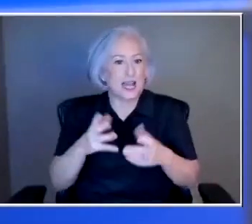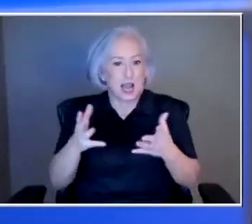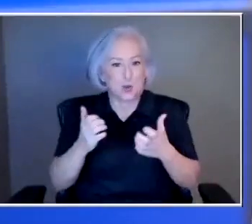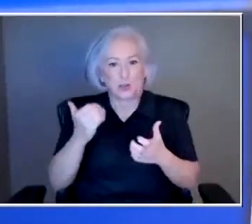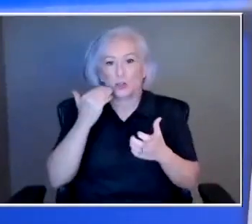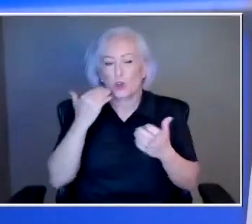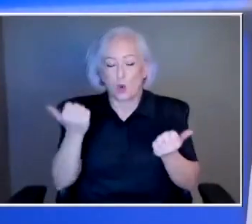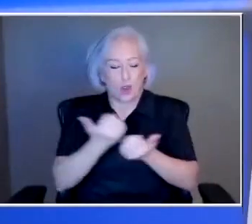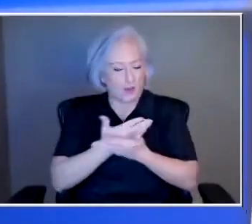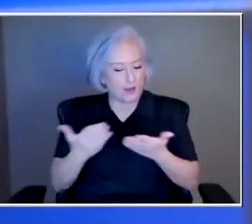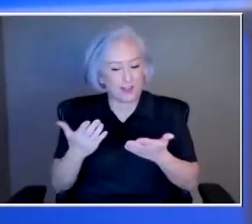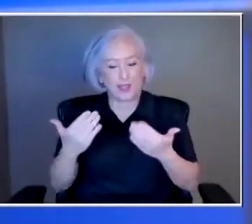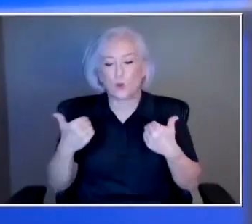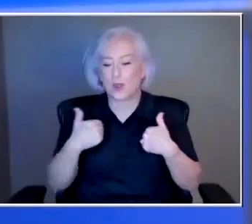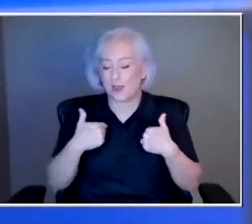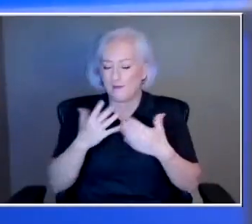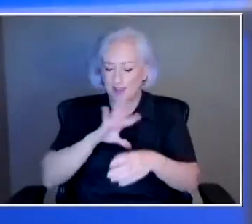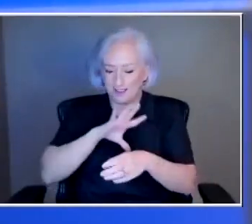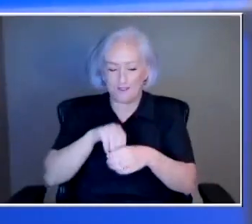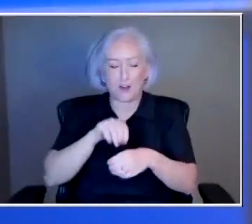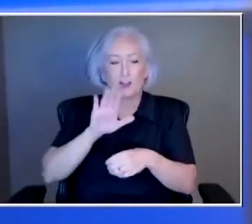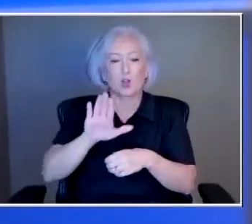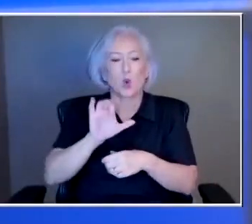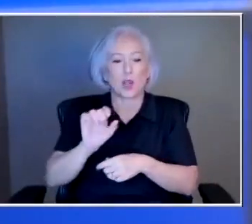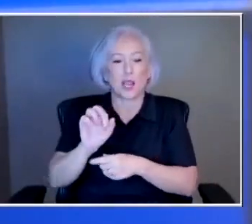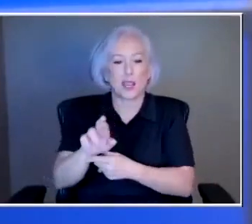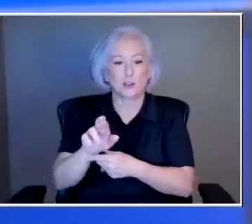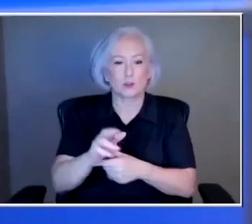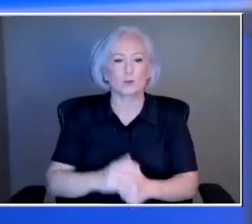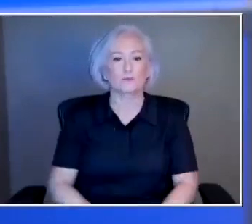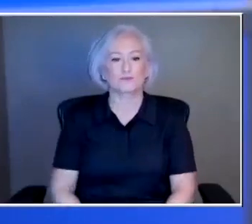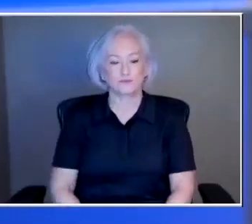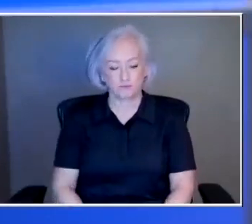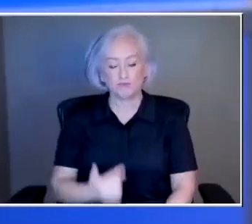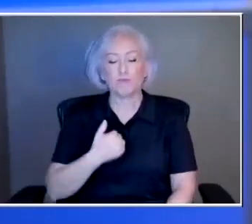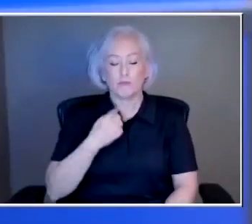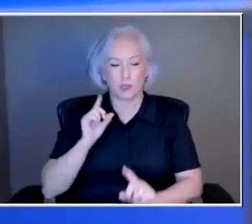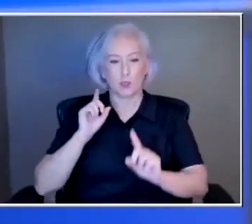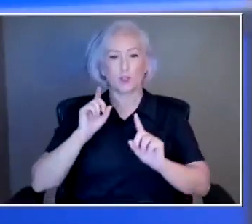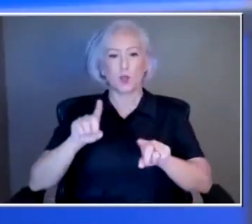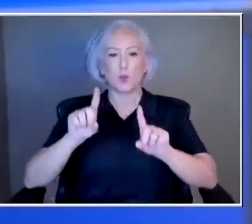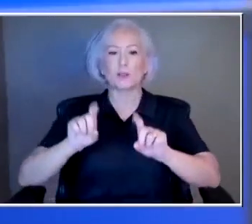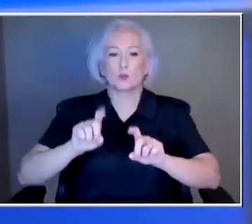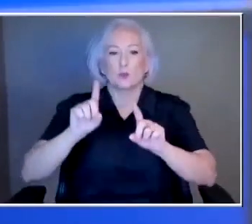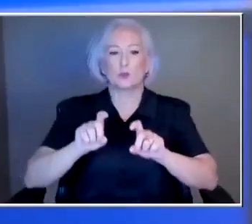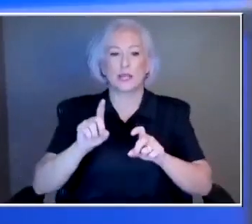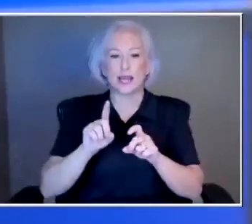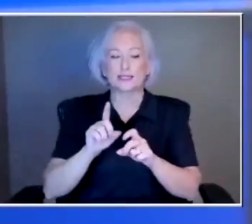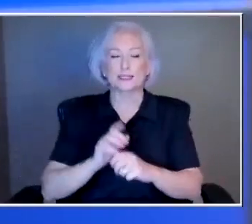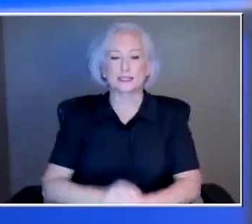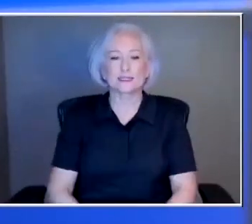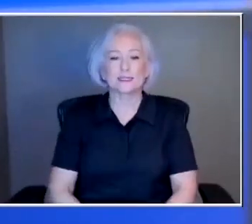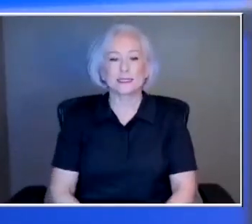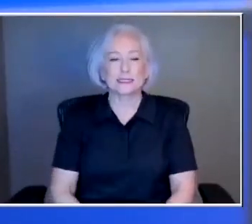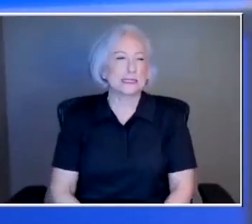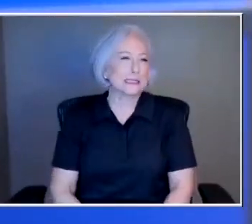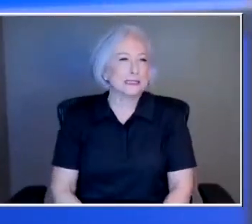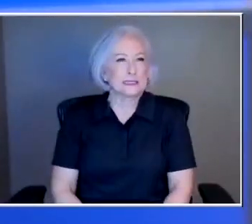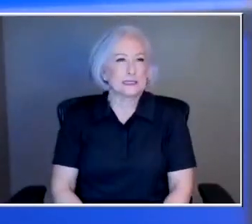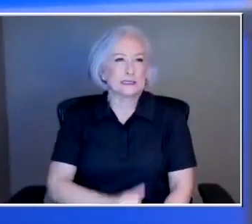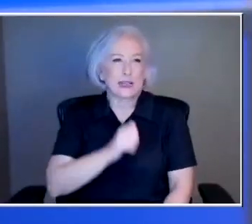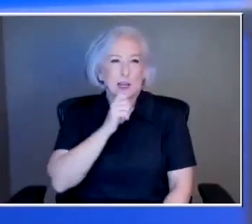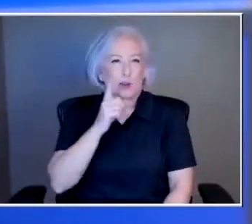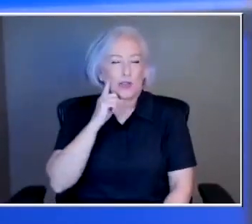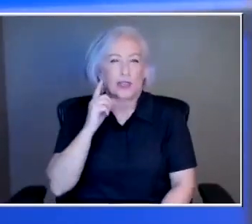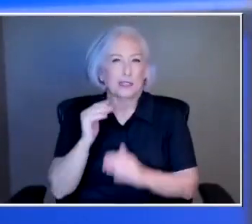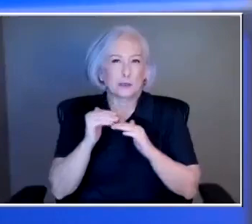that's involving your cancer. And so I went and got tested. It probably didn't take too long to get the